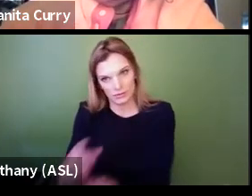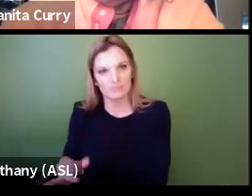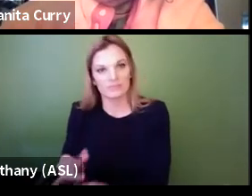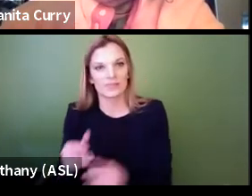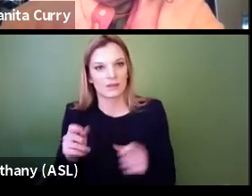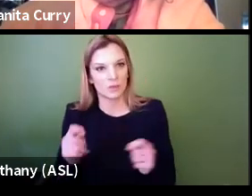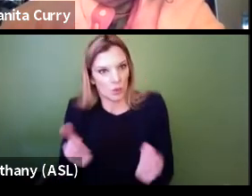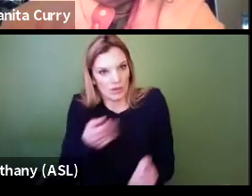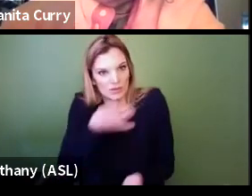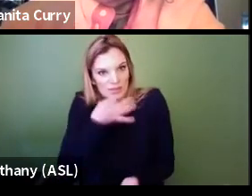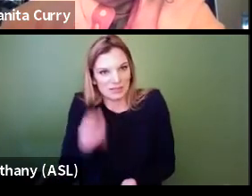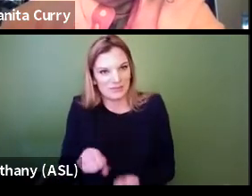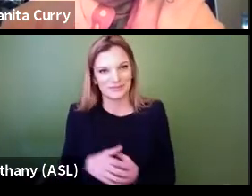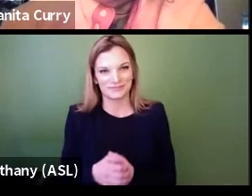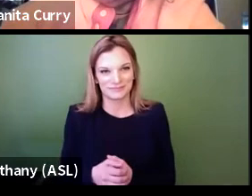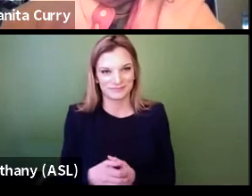possible.